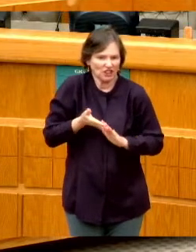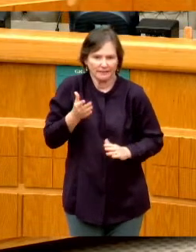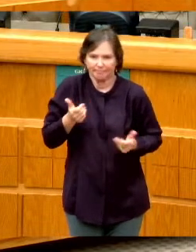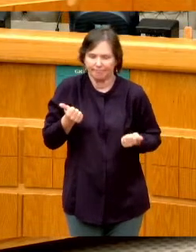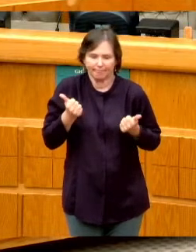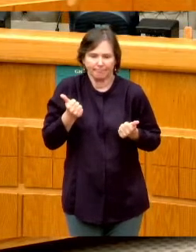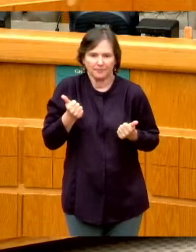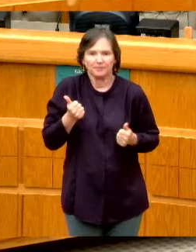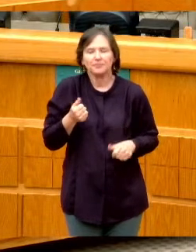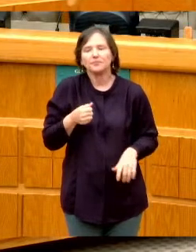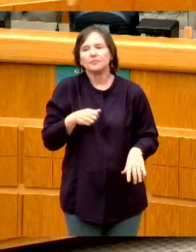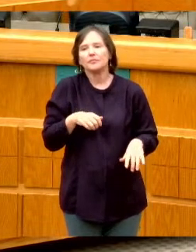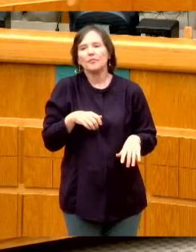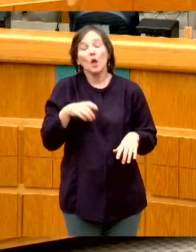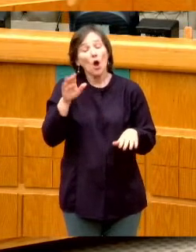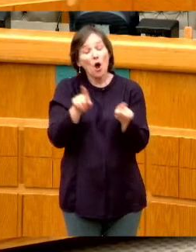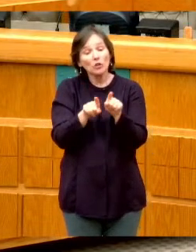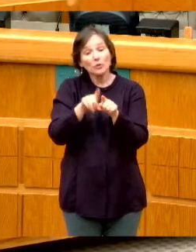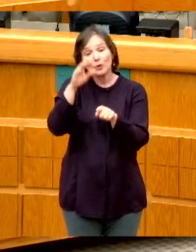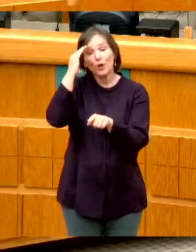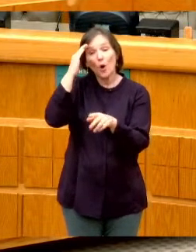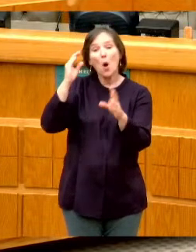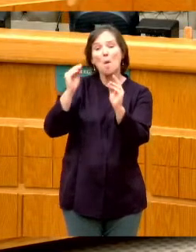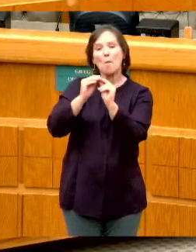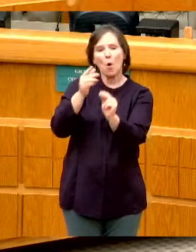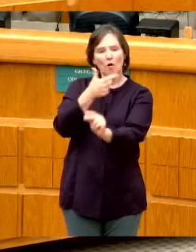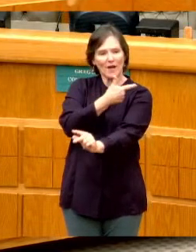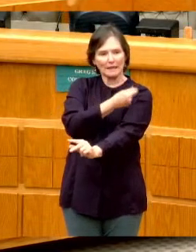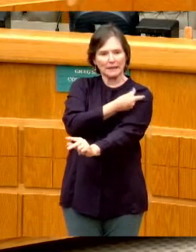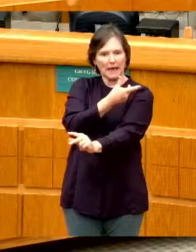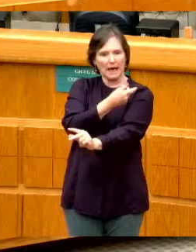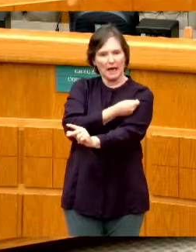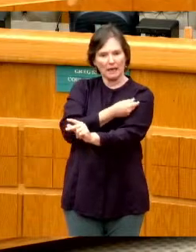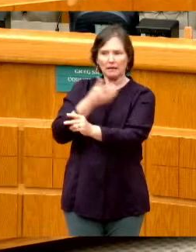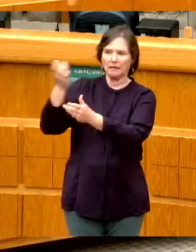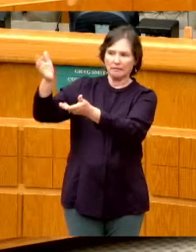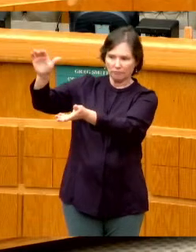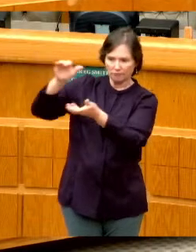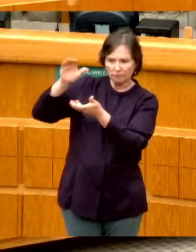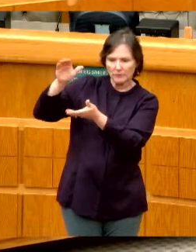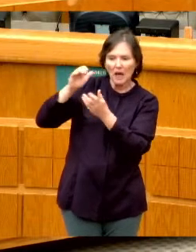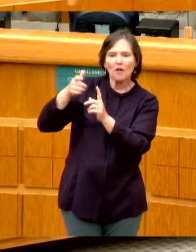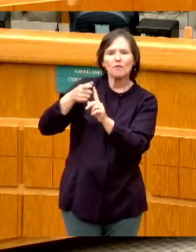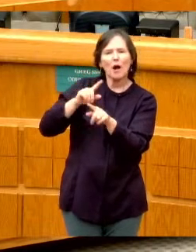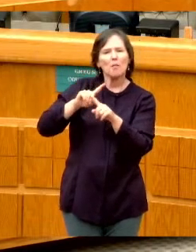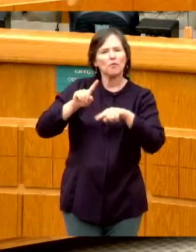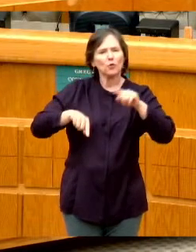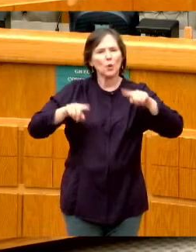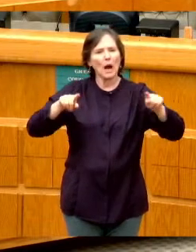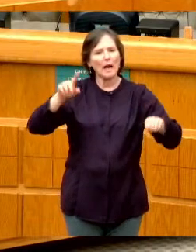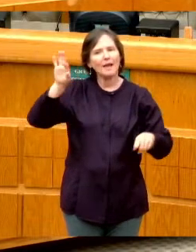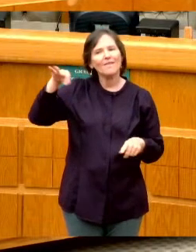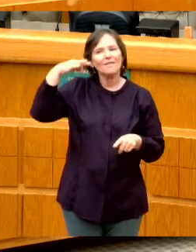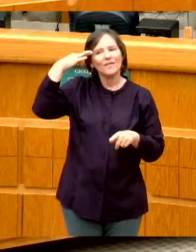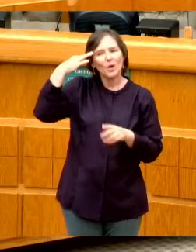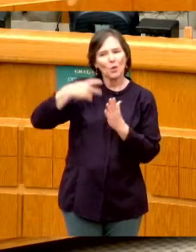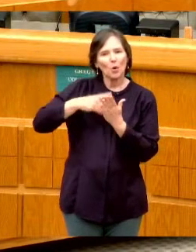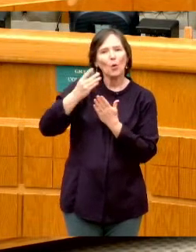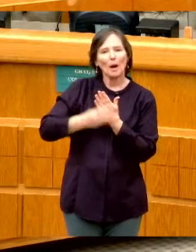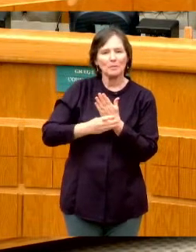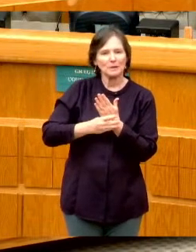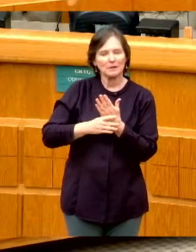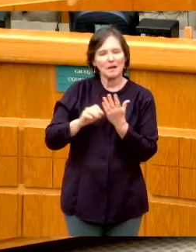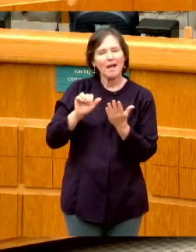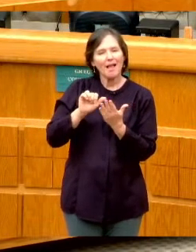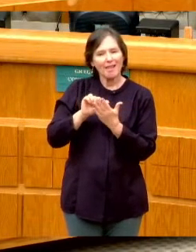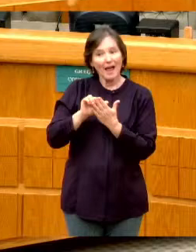more vaccines will be coming to Texas, as I said, through different federal programs. And these federal programs are in addition to what